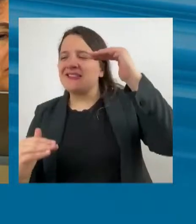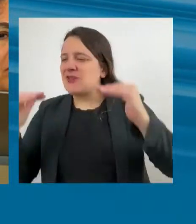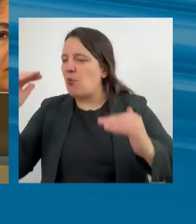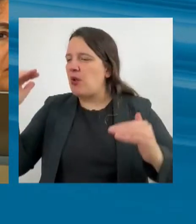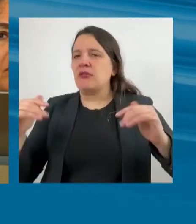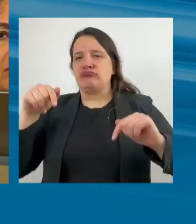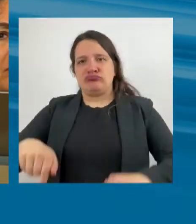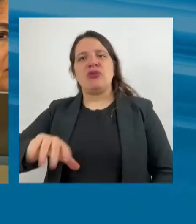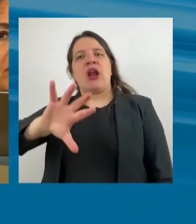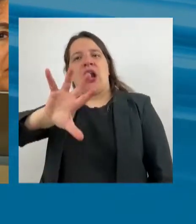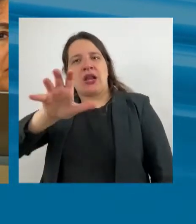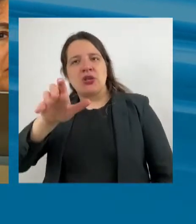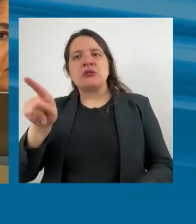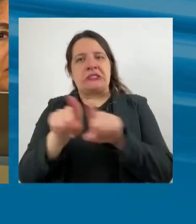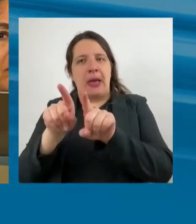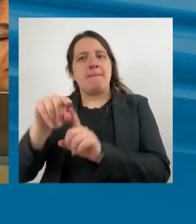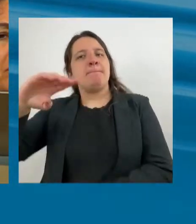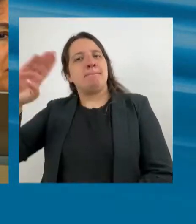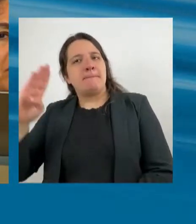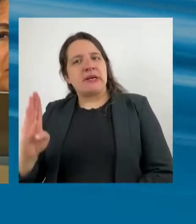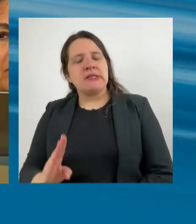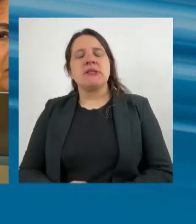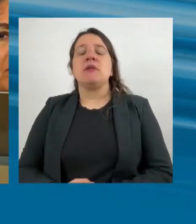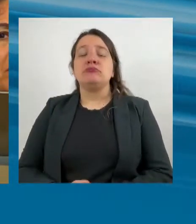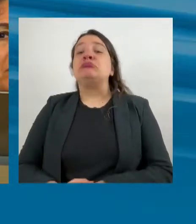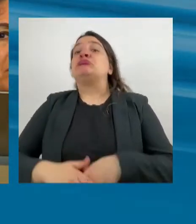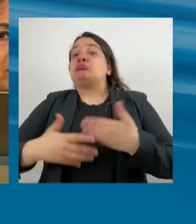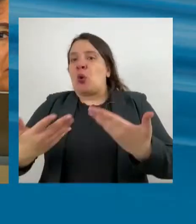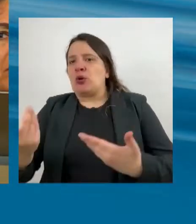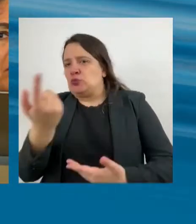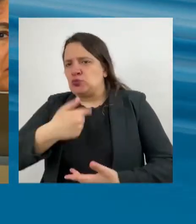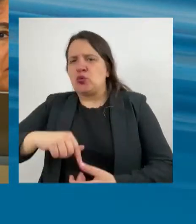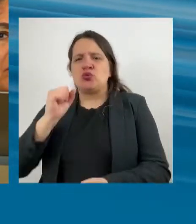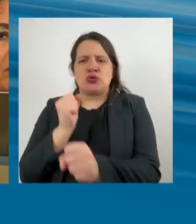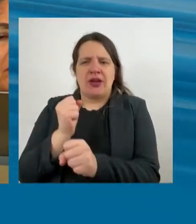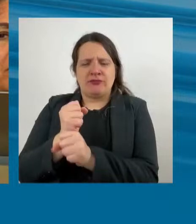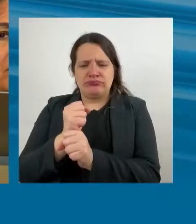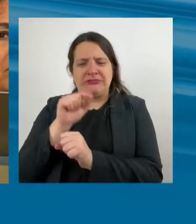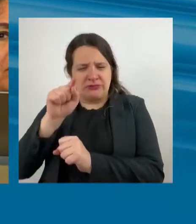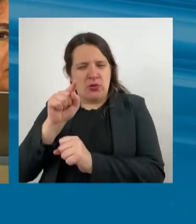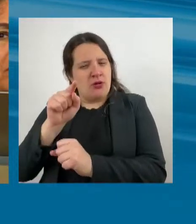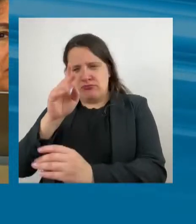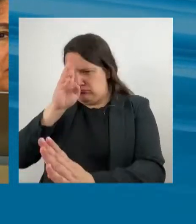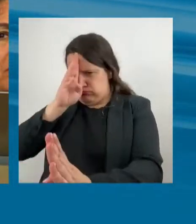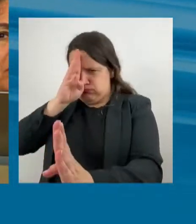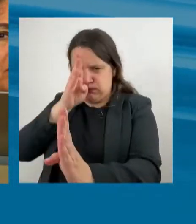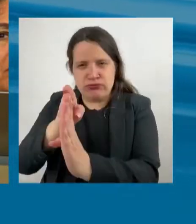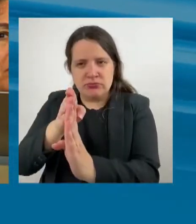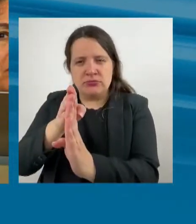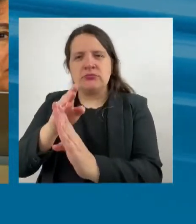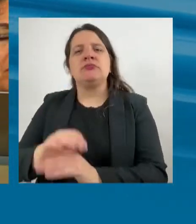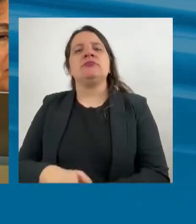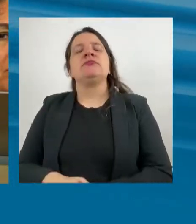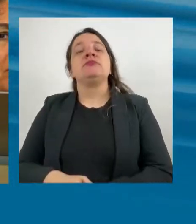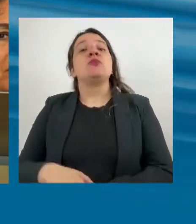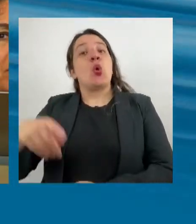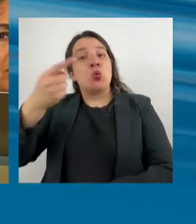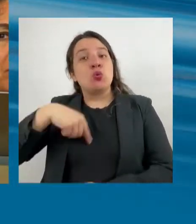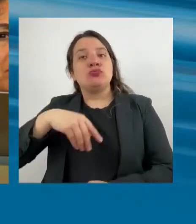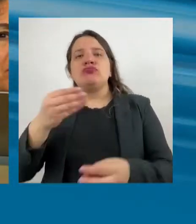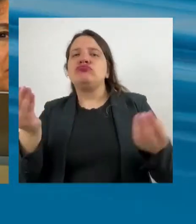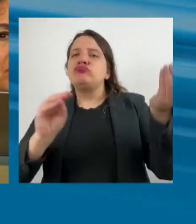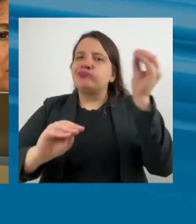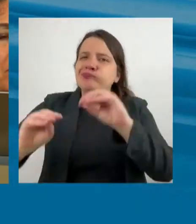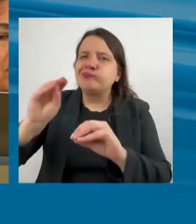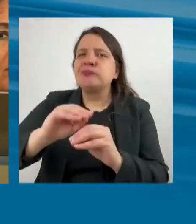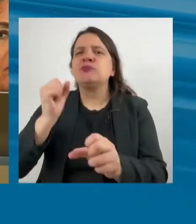the inequality problems in our region and in Brazil, and that is why it is regarded as a top priority. The policies that are